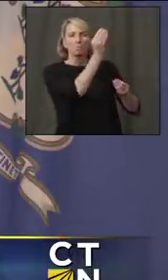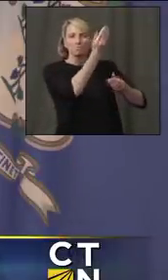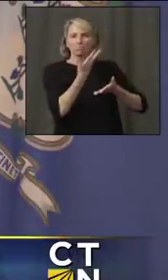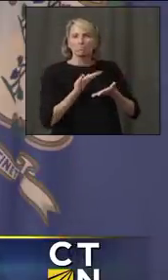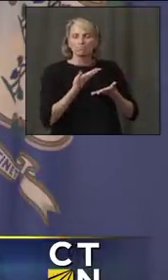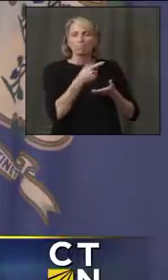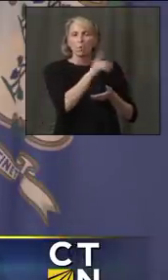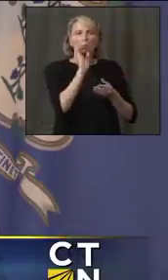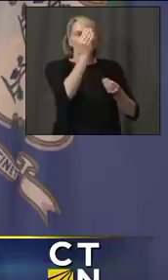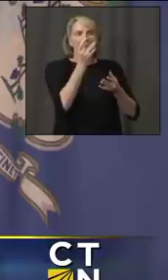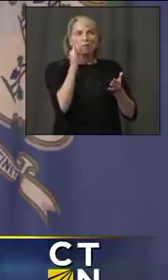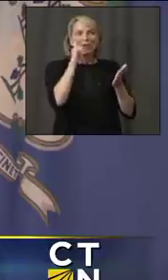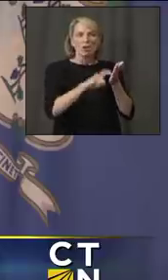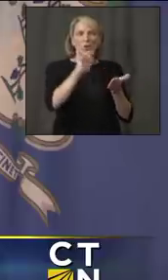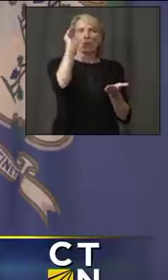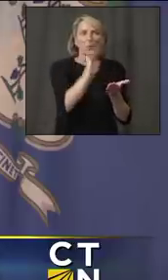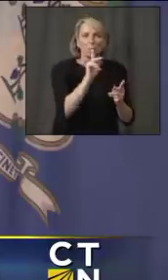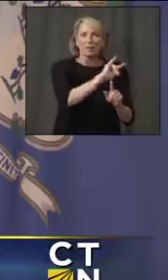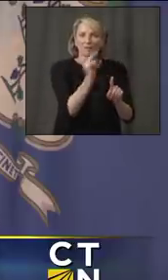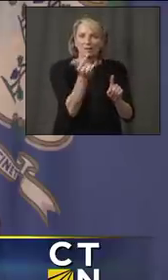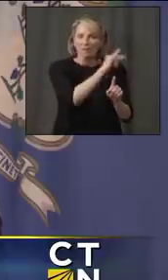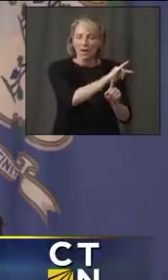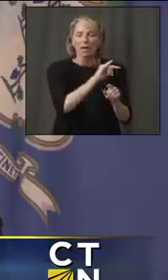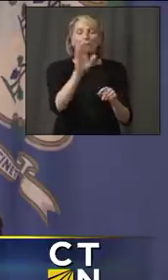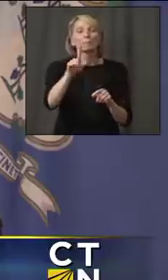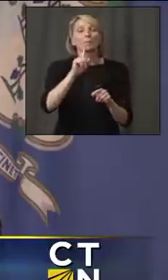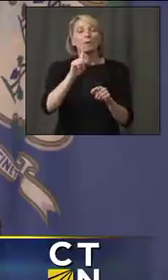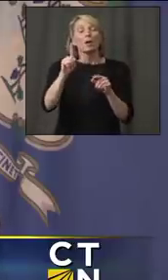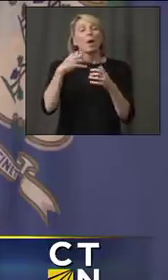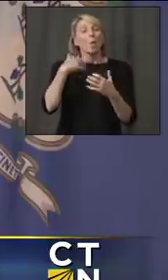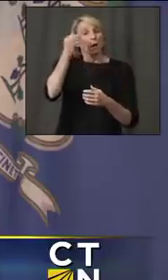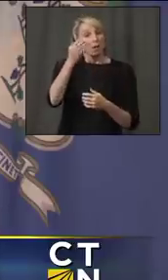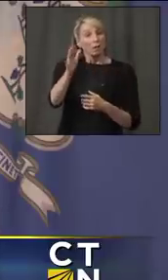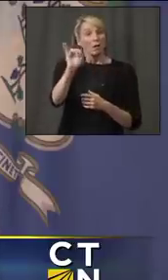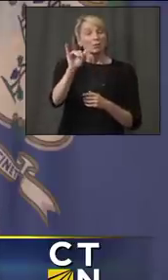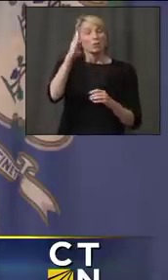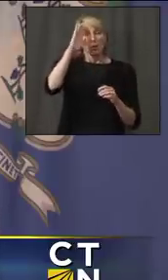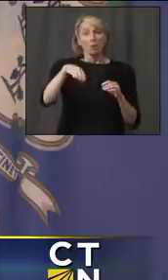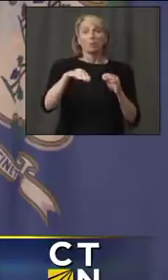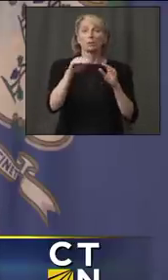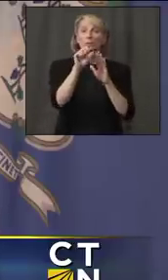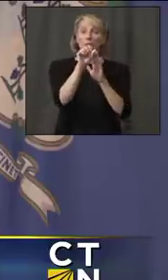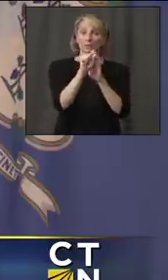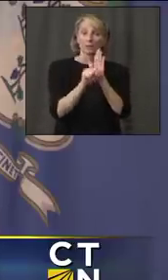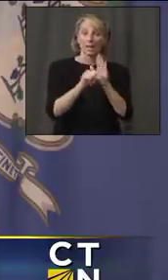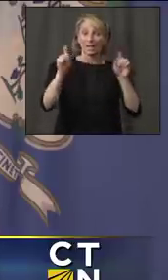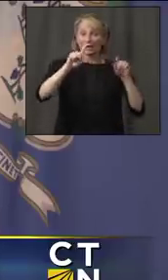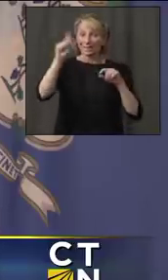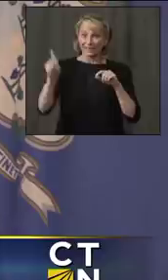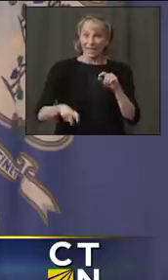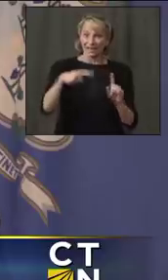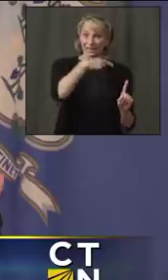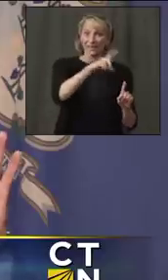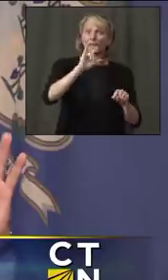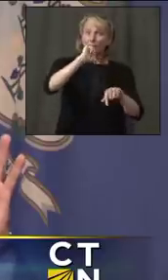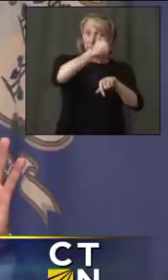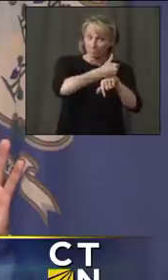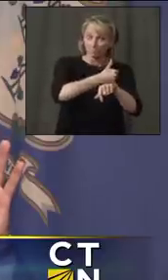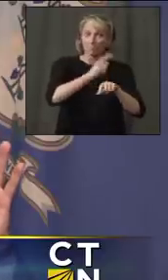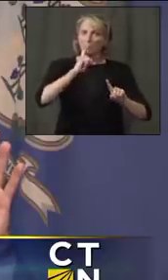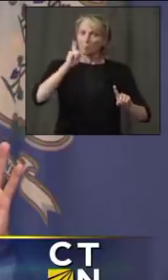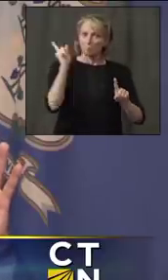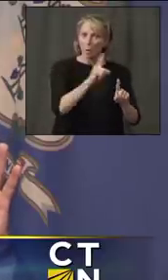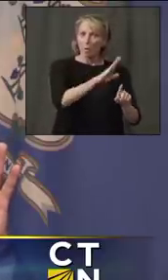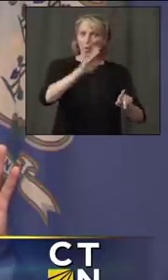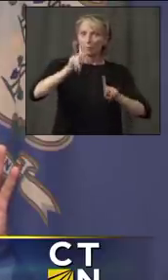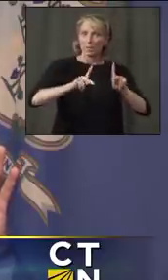we limit the back and forth there. And I'll tell you, Texas, by the way, had put in place a stay-at-home order. So it's not just us saying